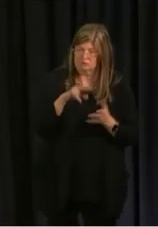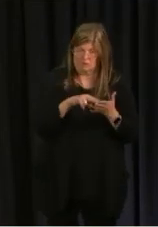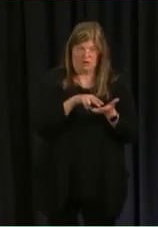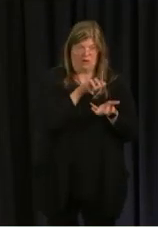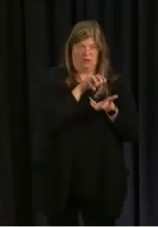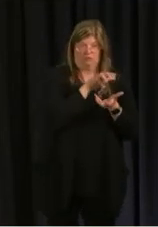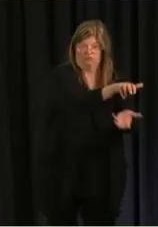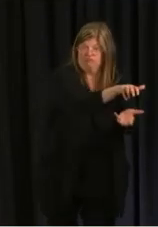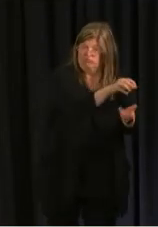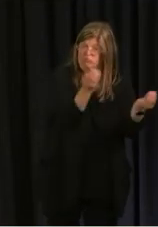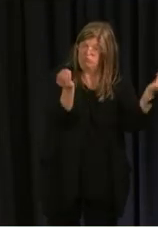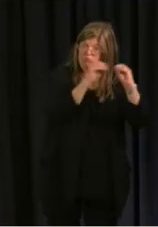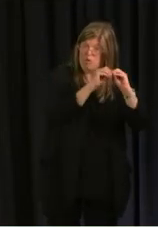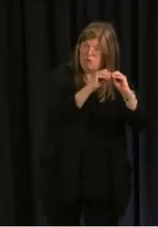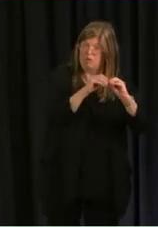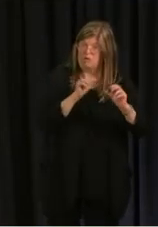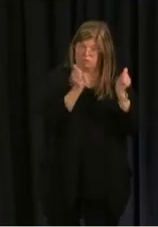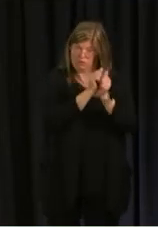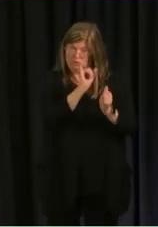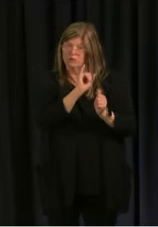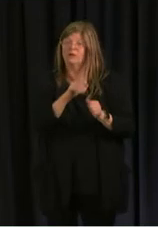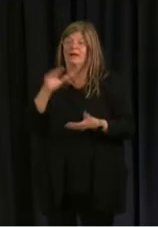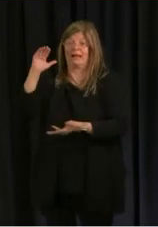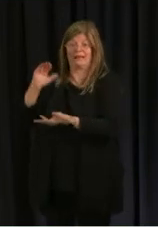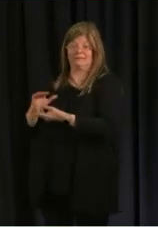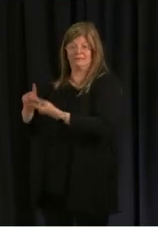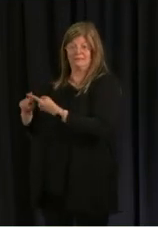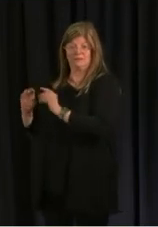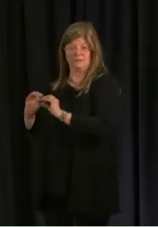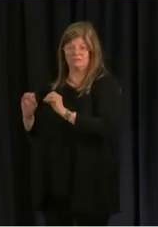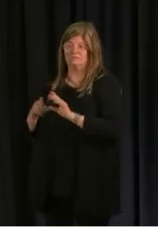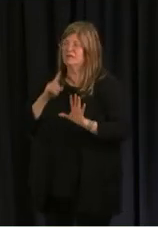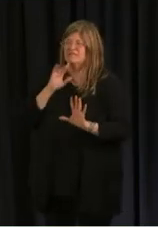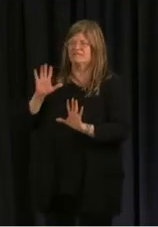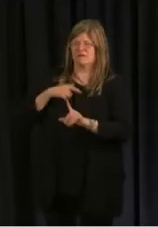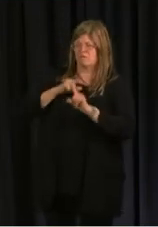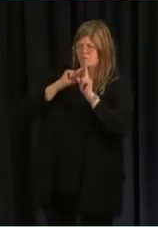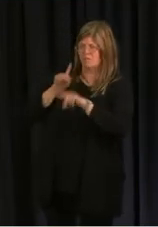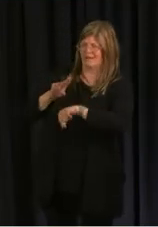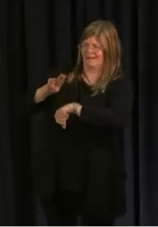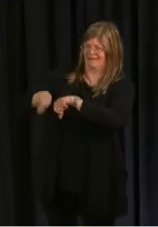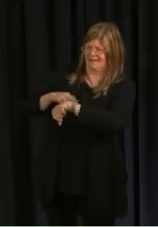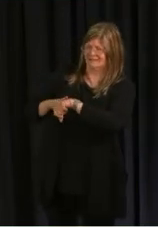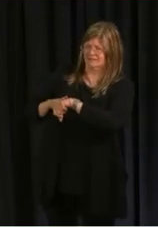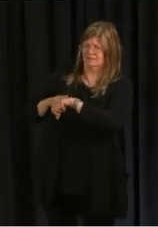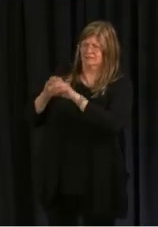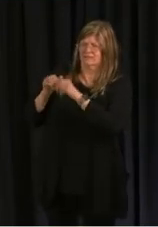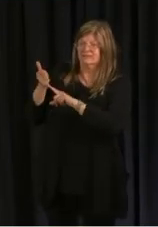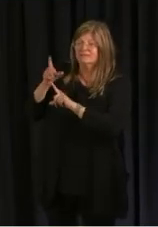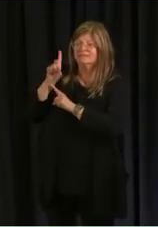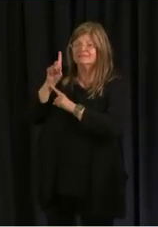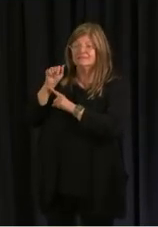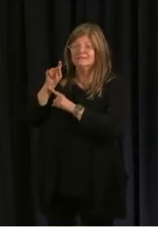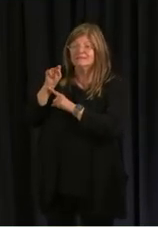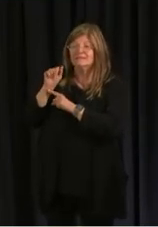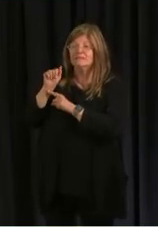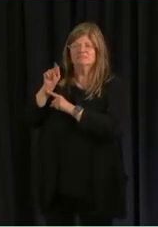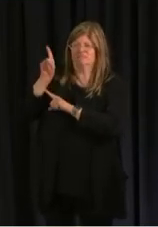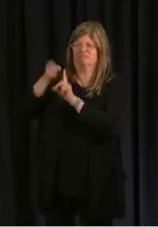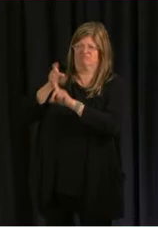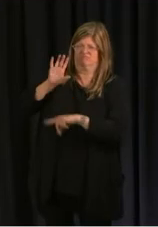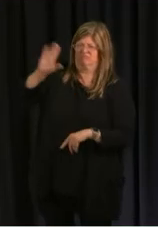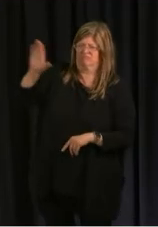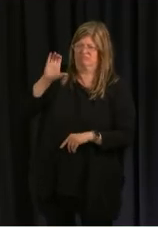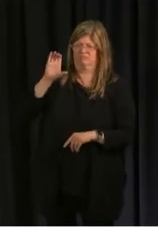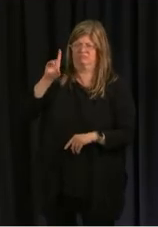that reporting from those national organizations uses data that's from the CDC, and actually what it